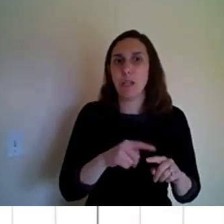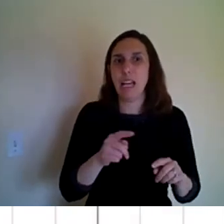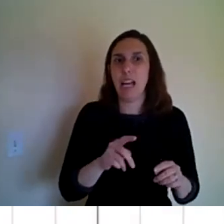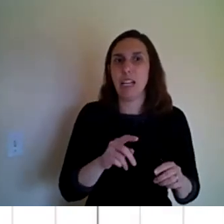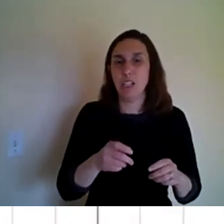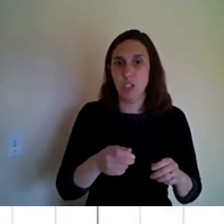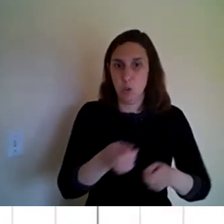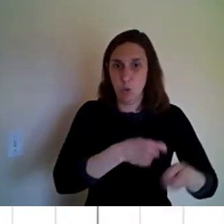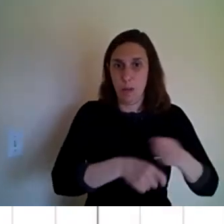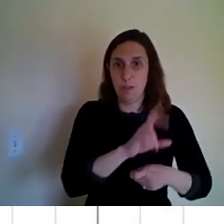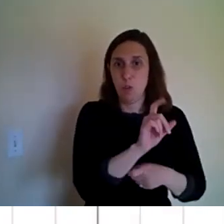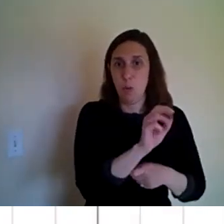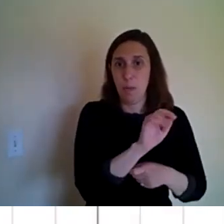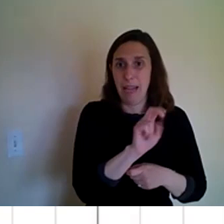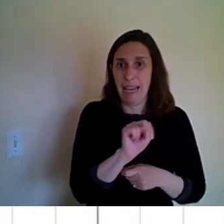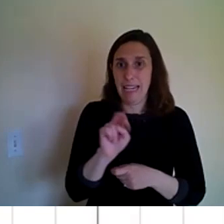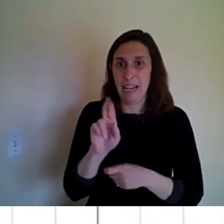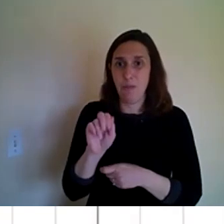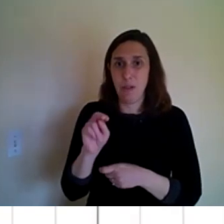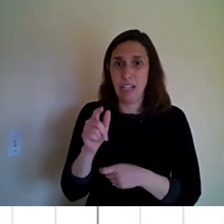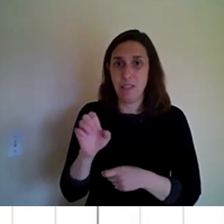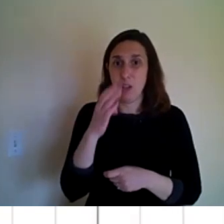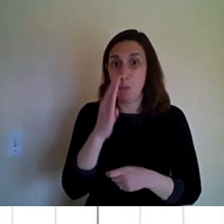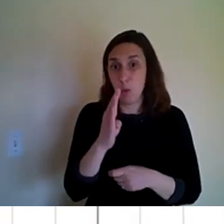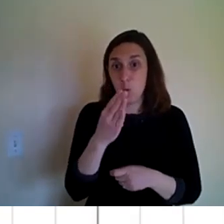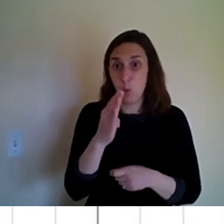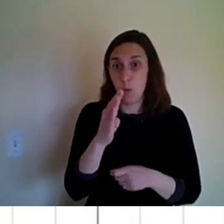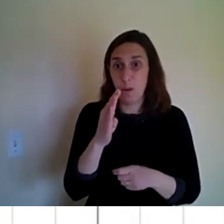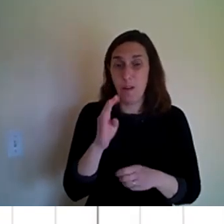function, I get the green function. It's mirrored